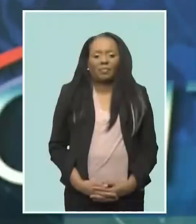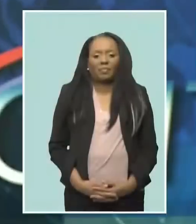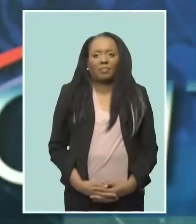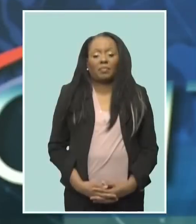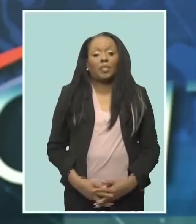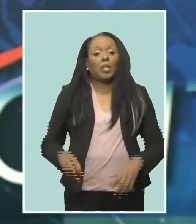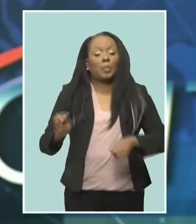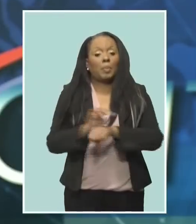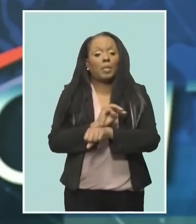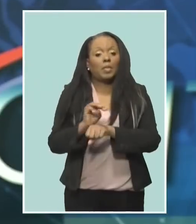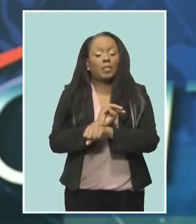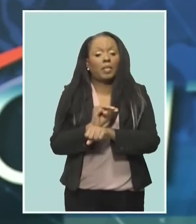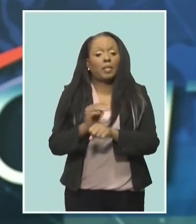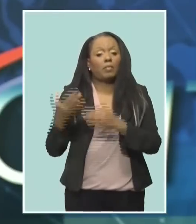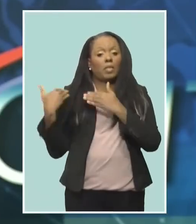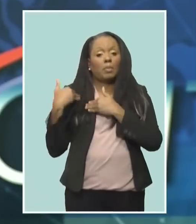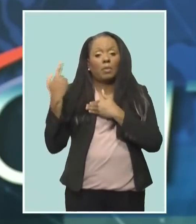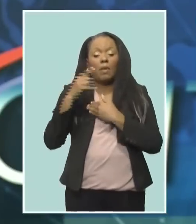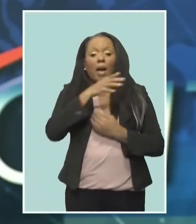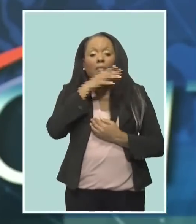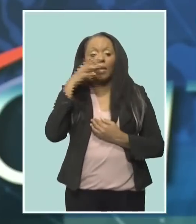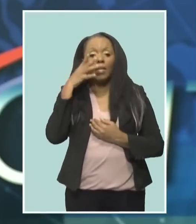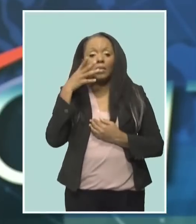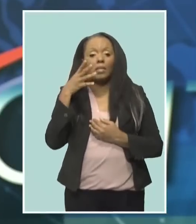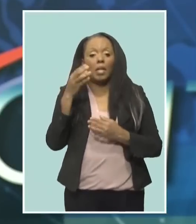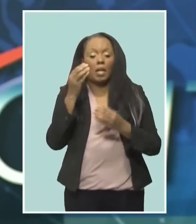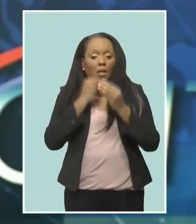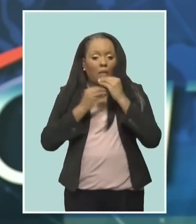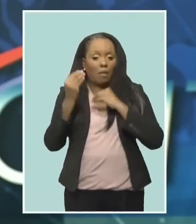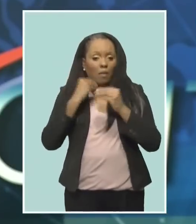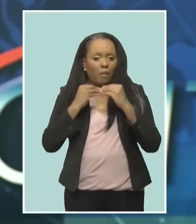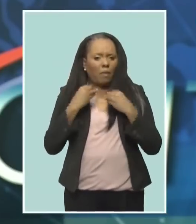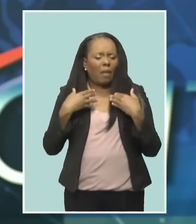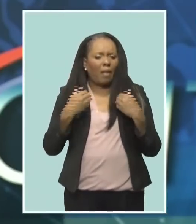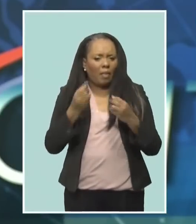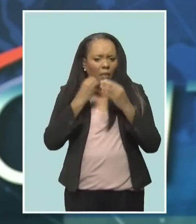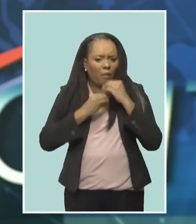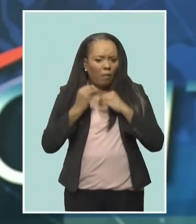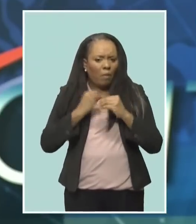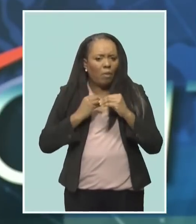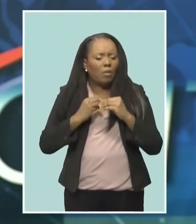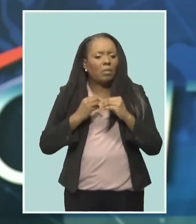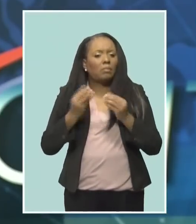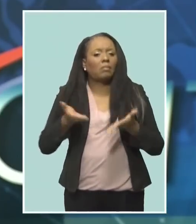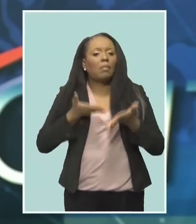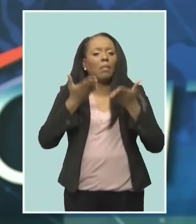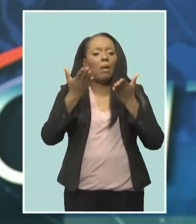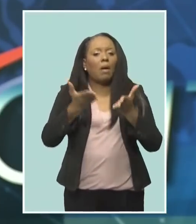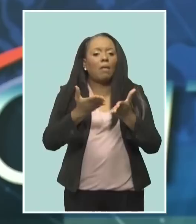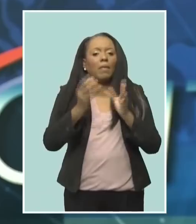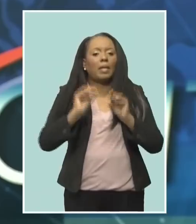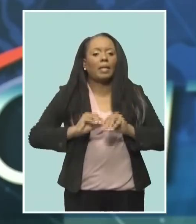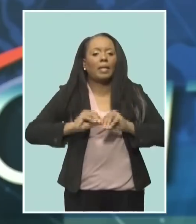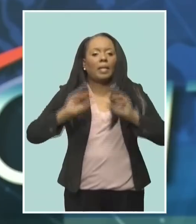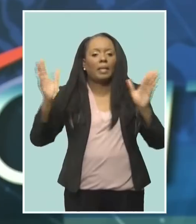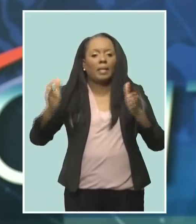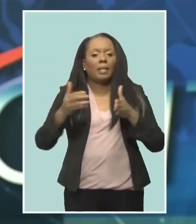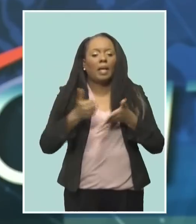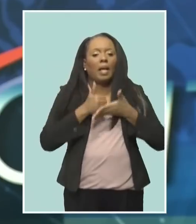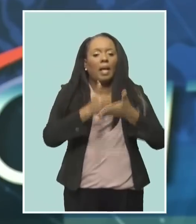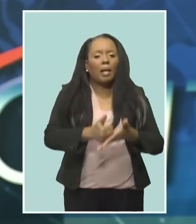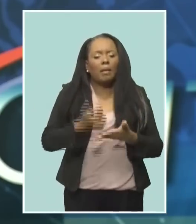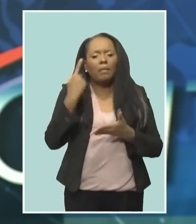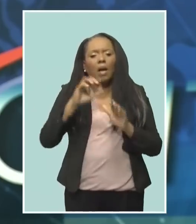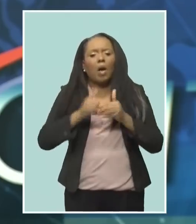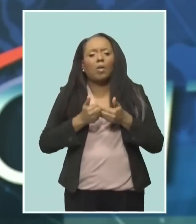The Ministry of Agriculture, Food and Nutritional Security has issued a comprehensive guide to help combat the recent increase in millipede